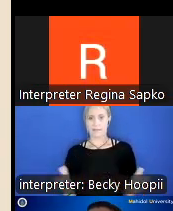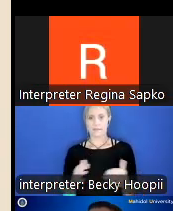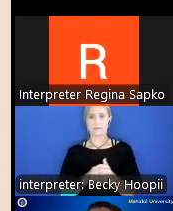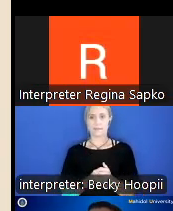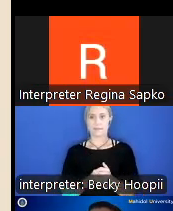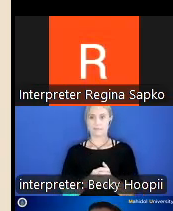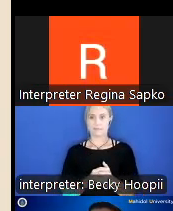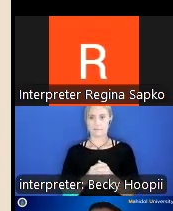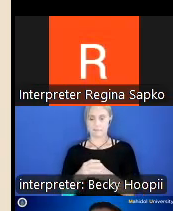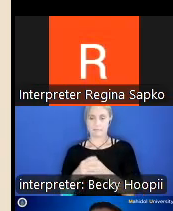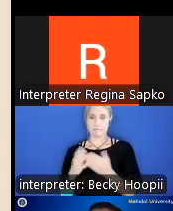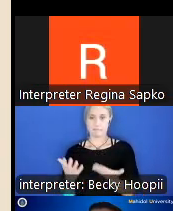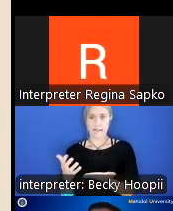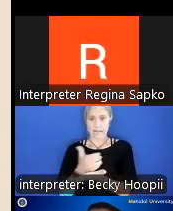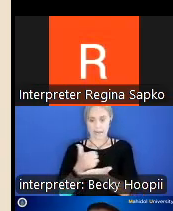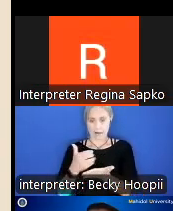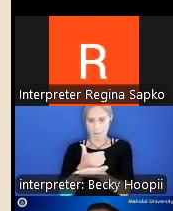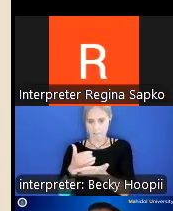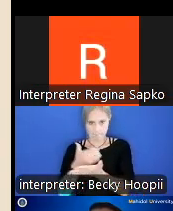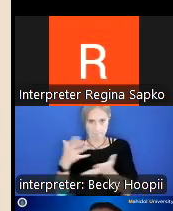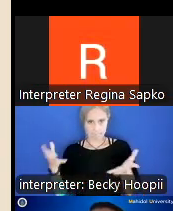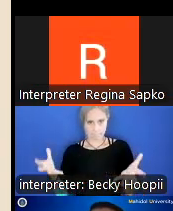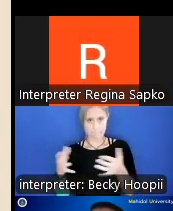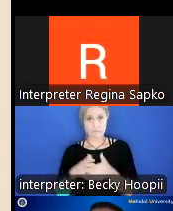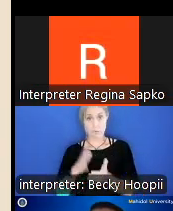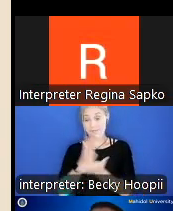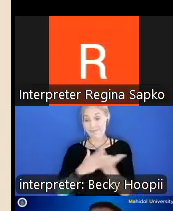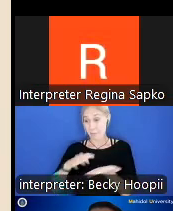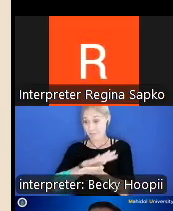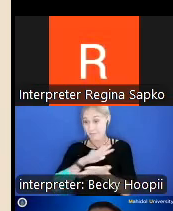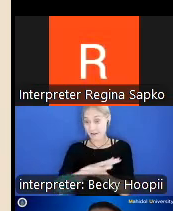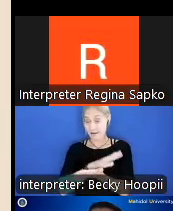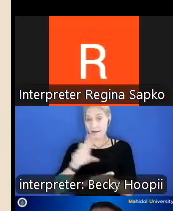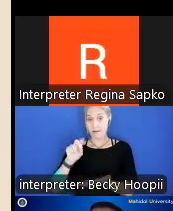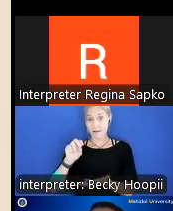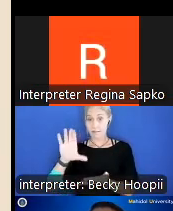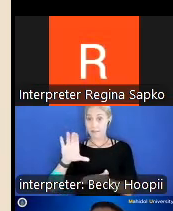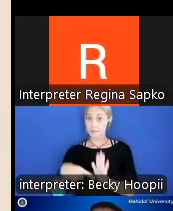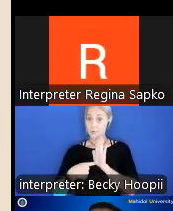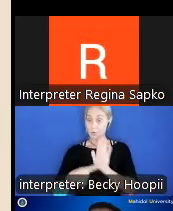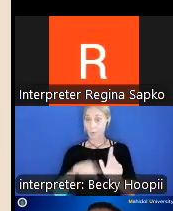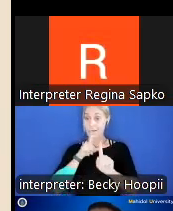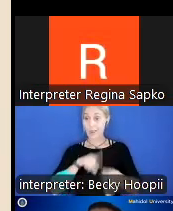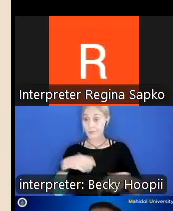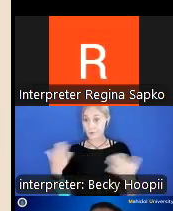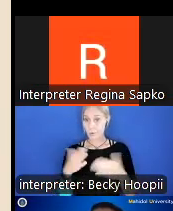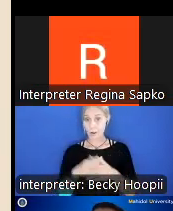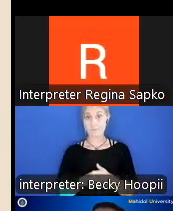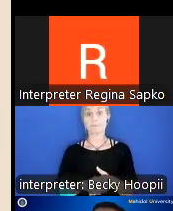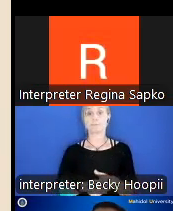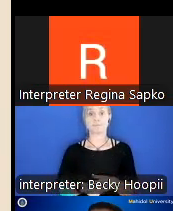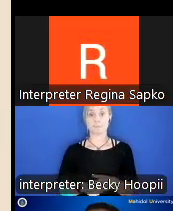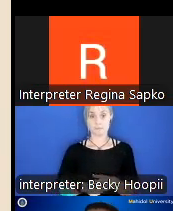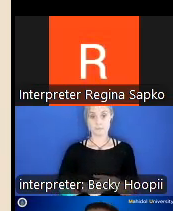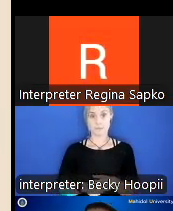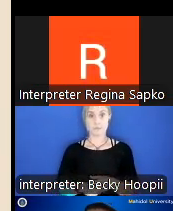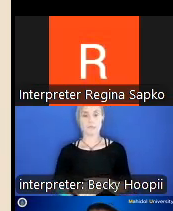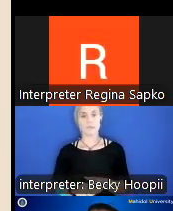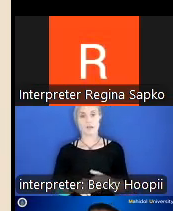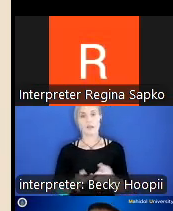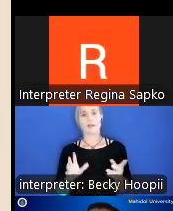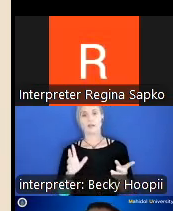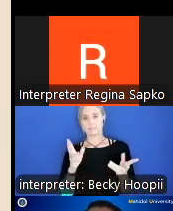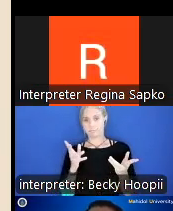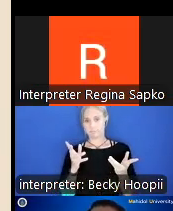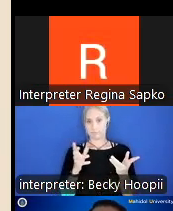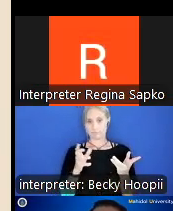Yes, some document show that, the solution may be legal reform and especially quota